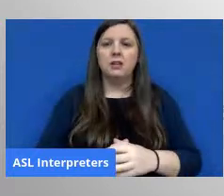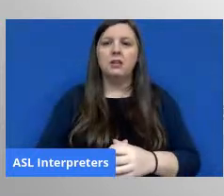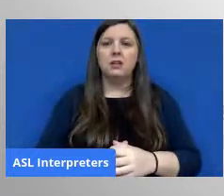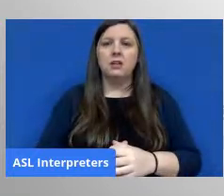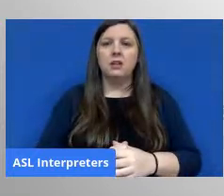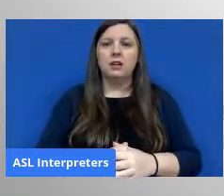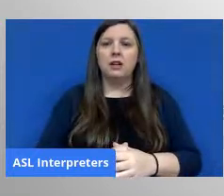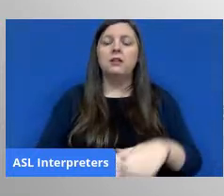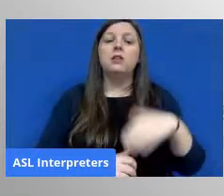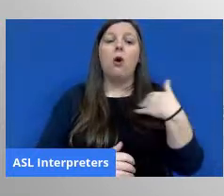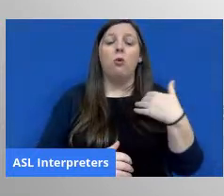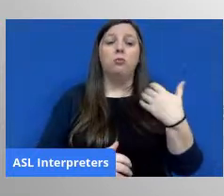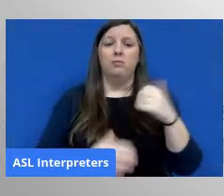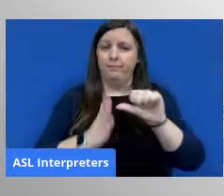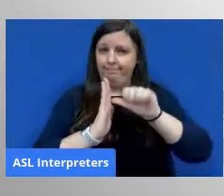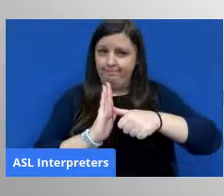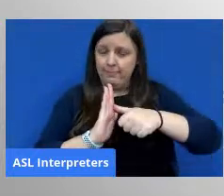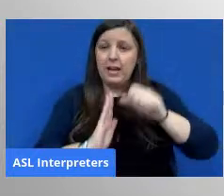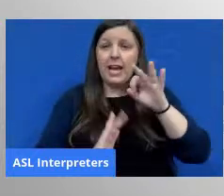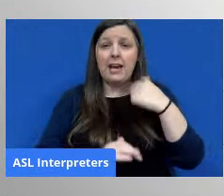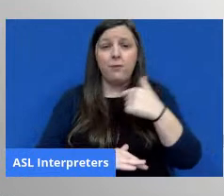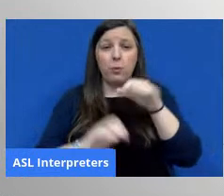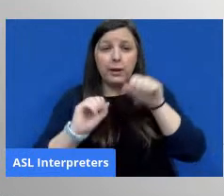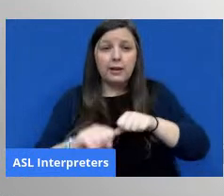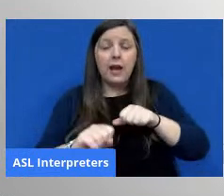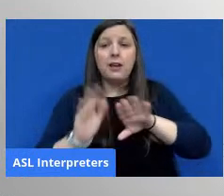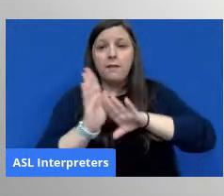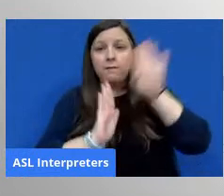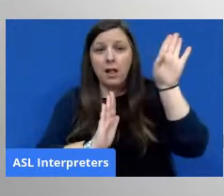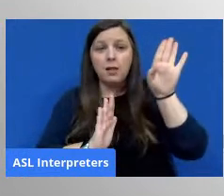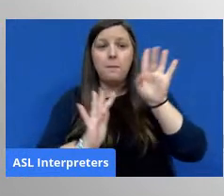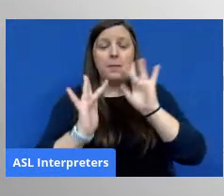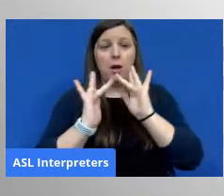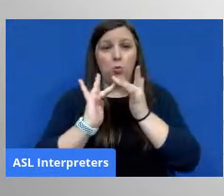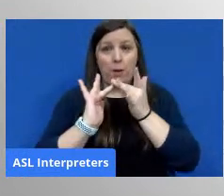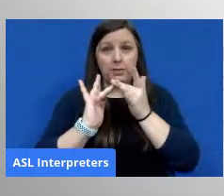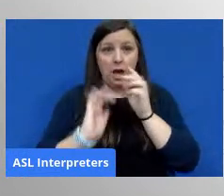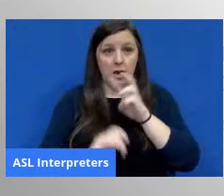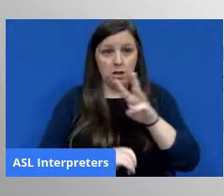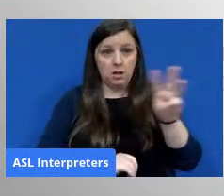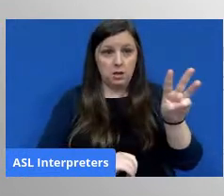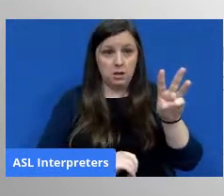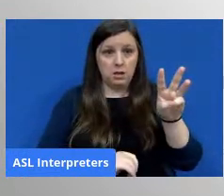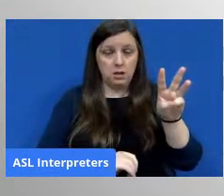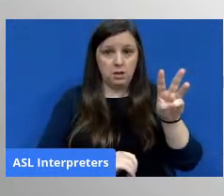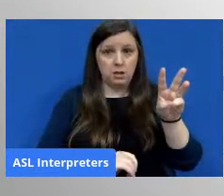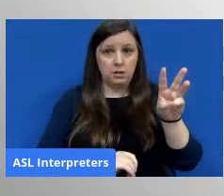develop a website that is actually operated,